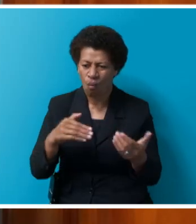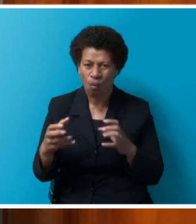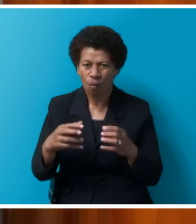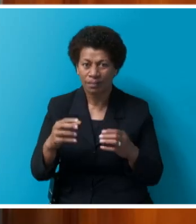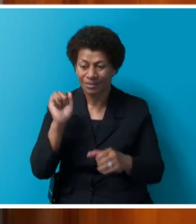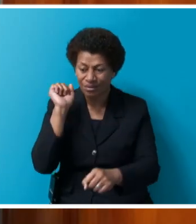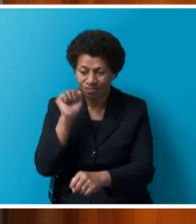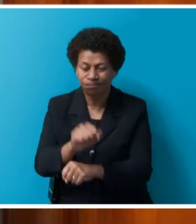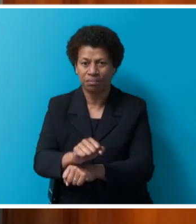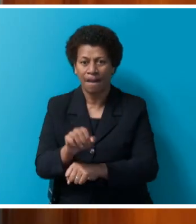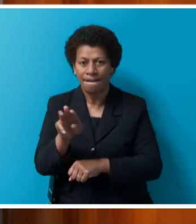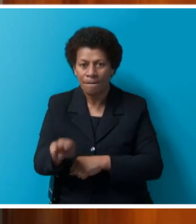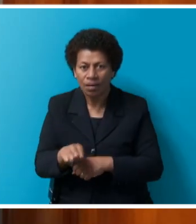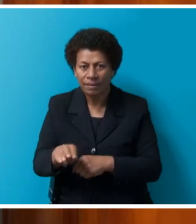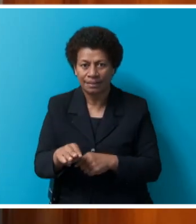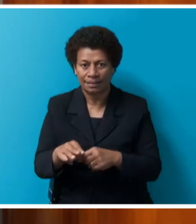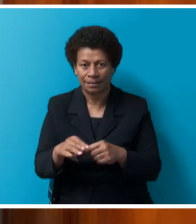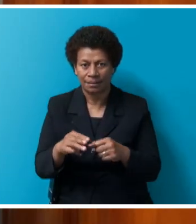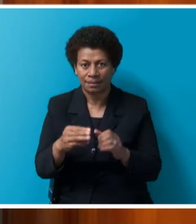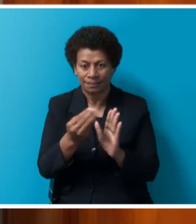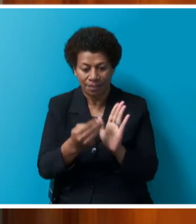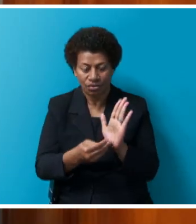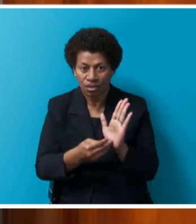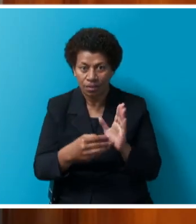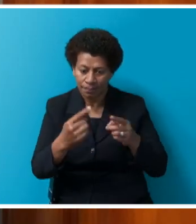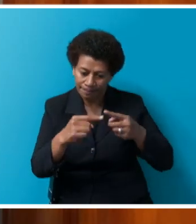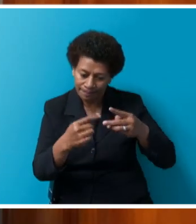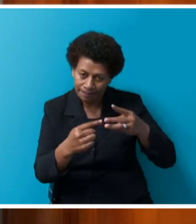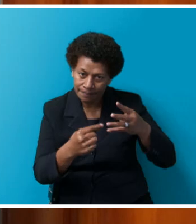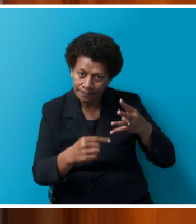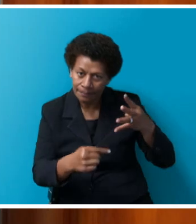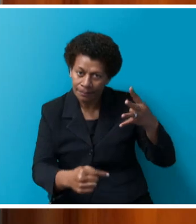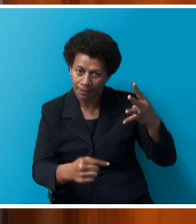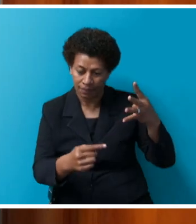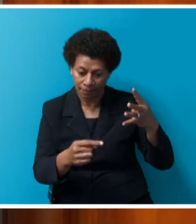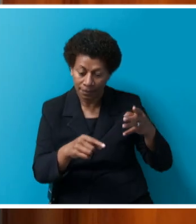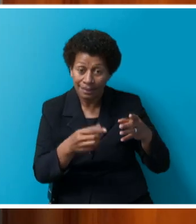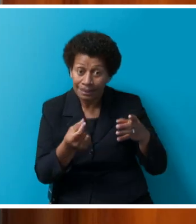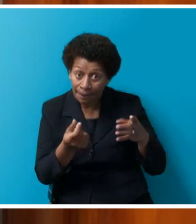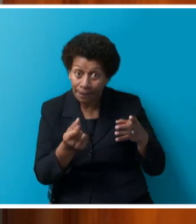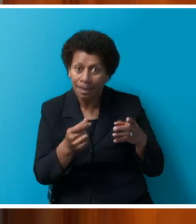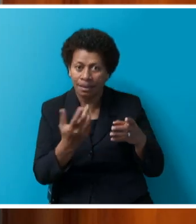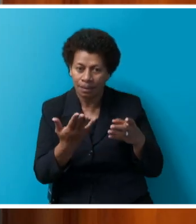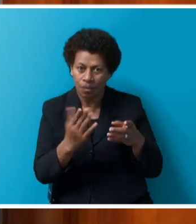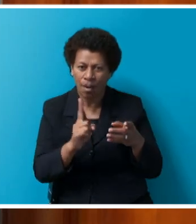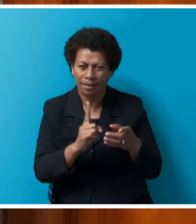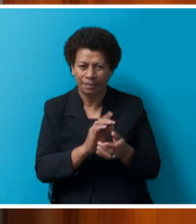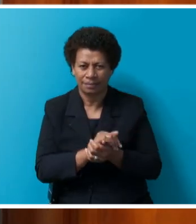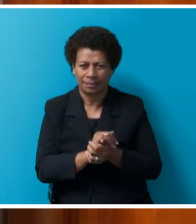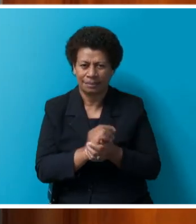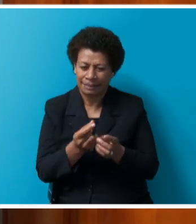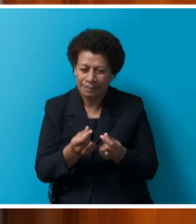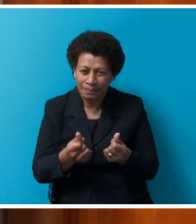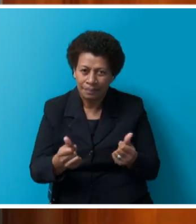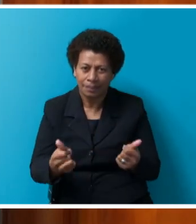pays attention to details, taking simple yet meaningful changes. Baby steps account, as aptly